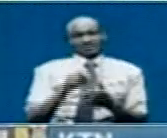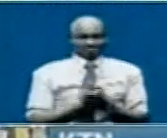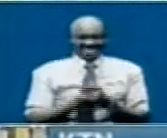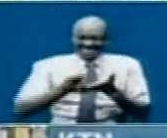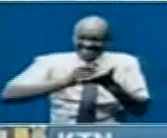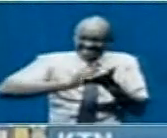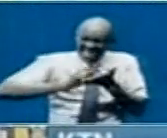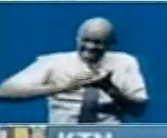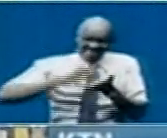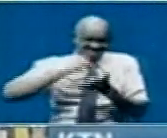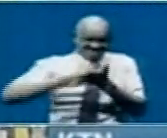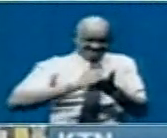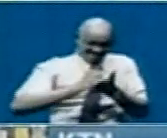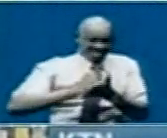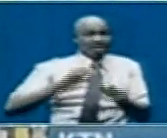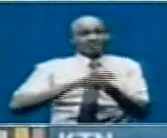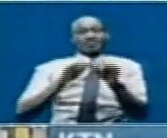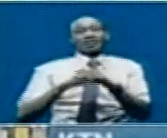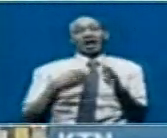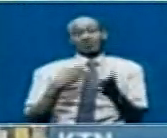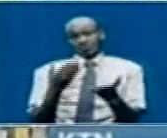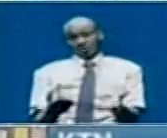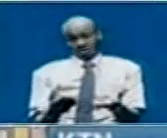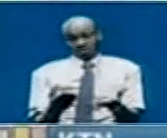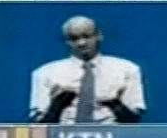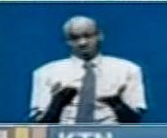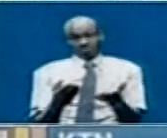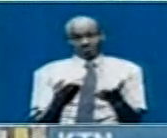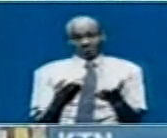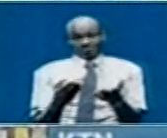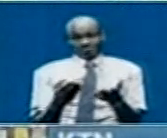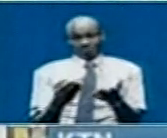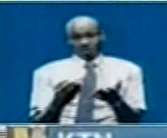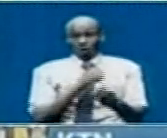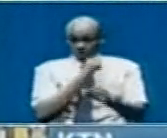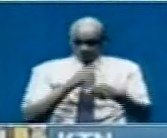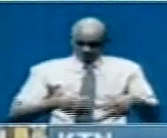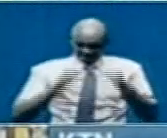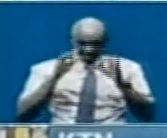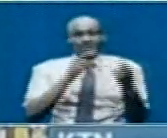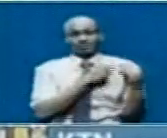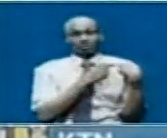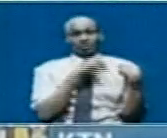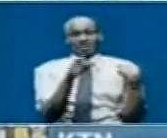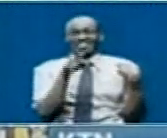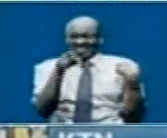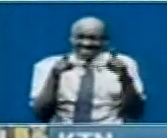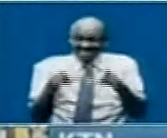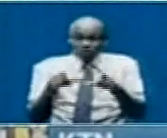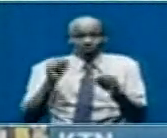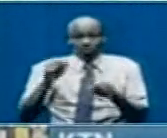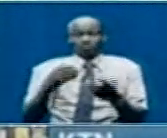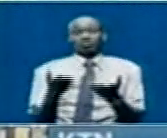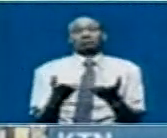signed and sealed with all marks by the duly authorized officers, that title can